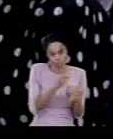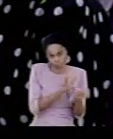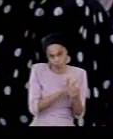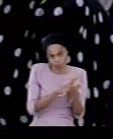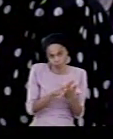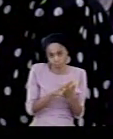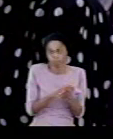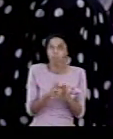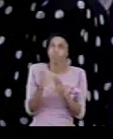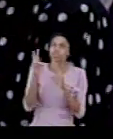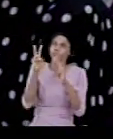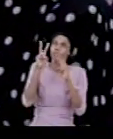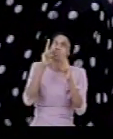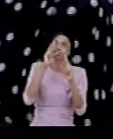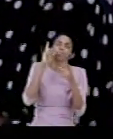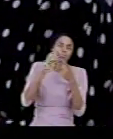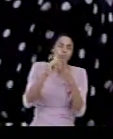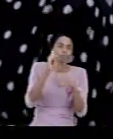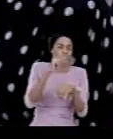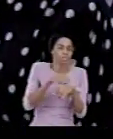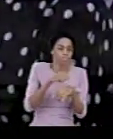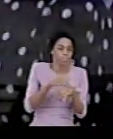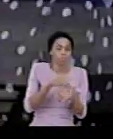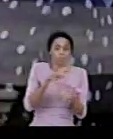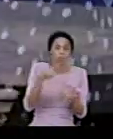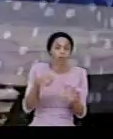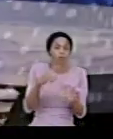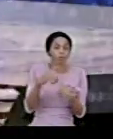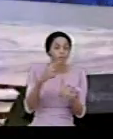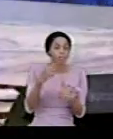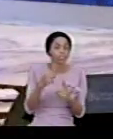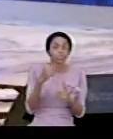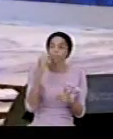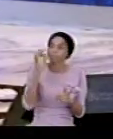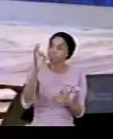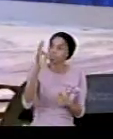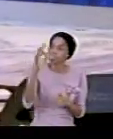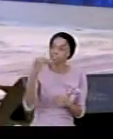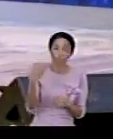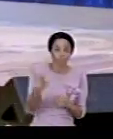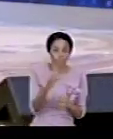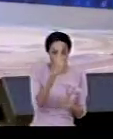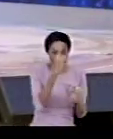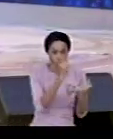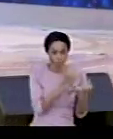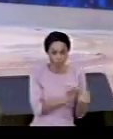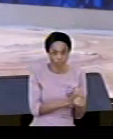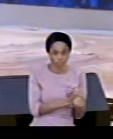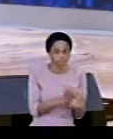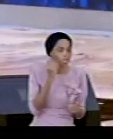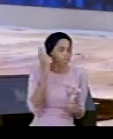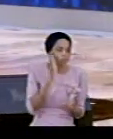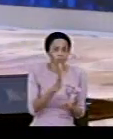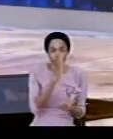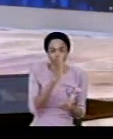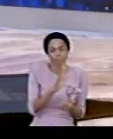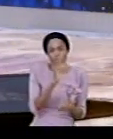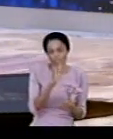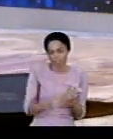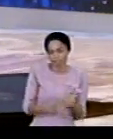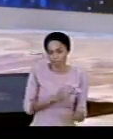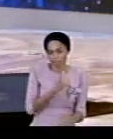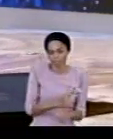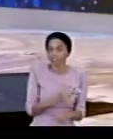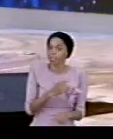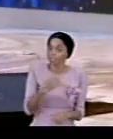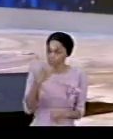Looking forward to the time when the preaching of faith will be established. He already